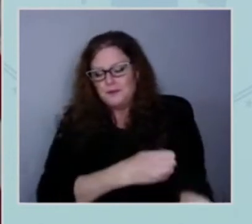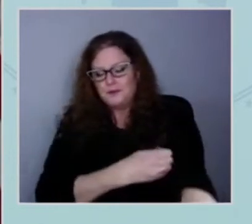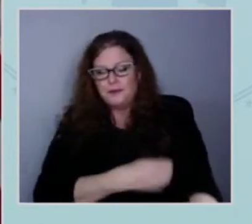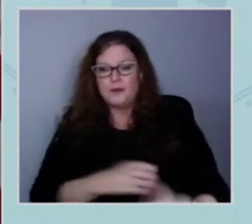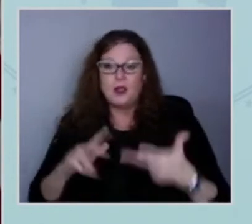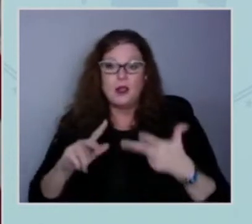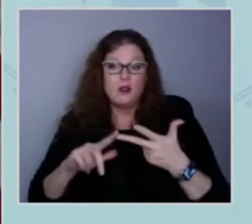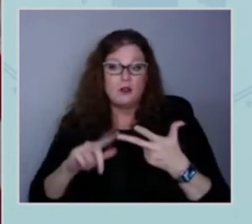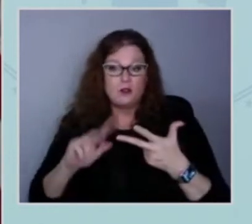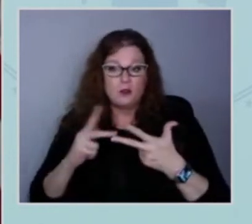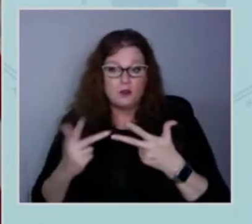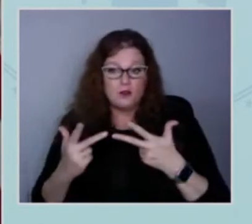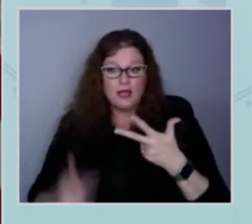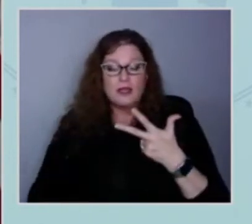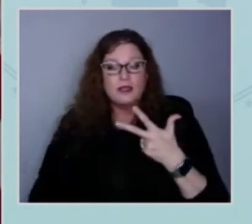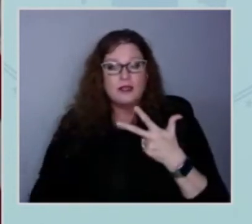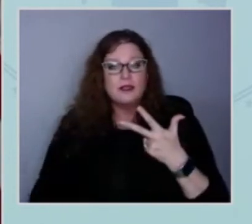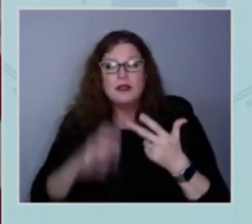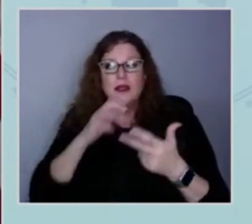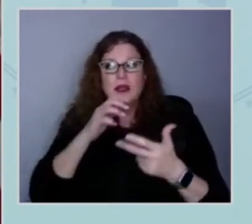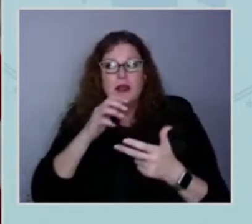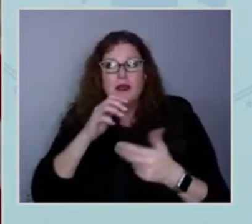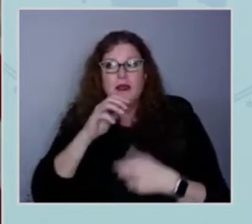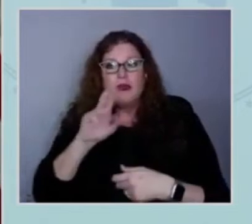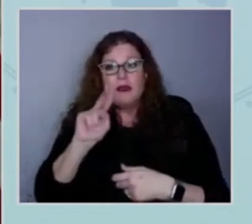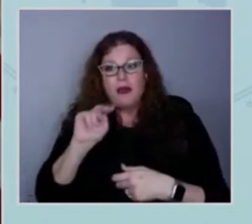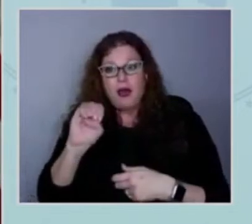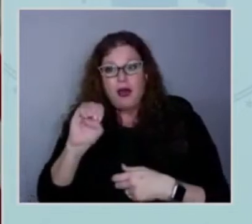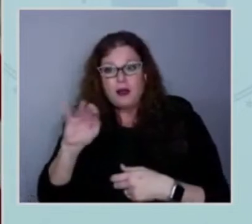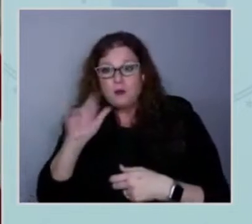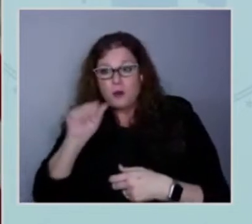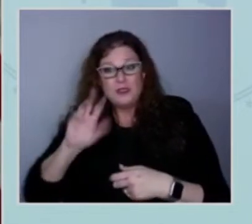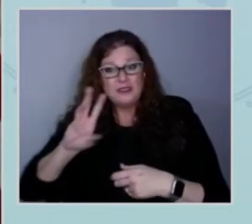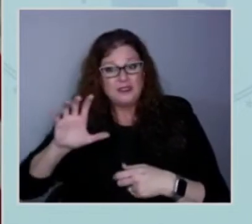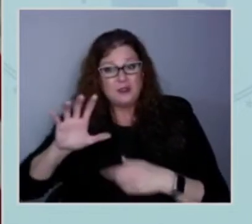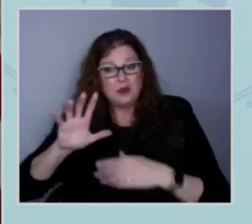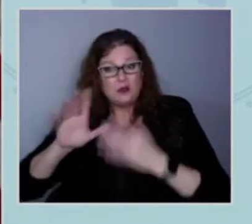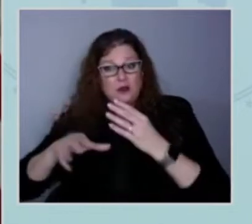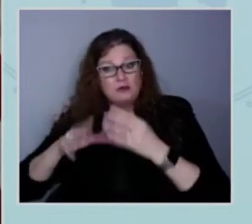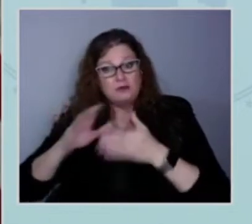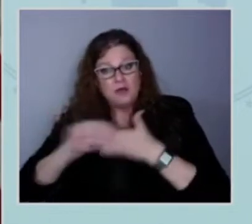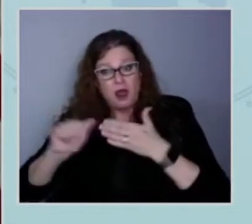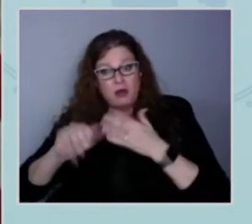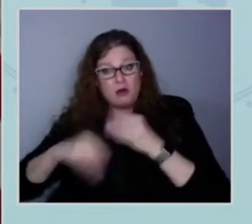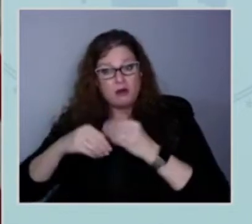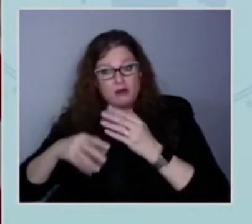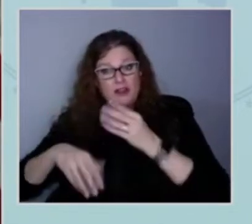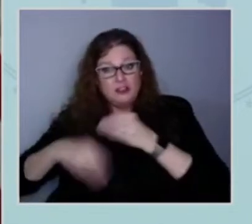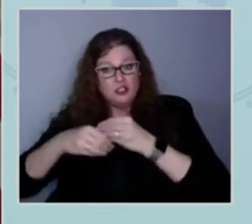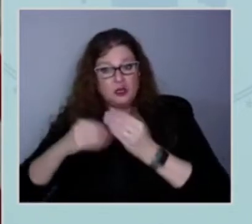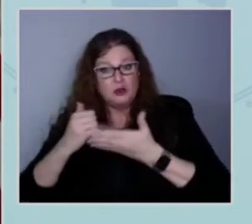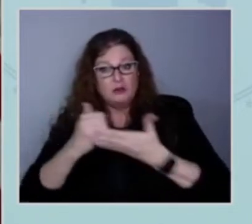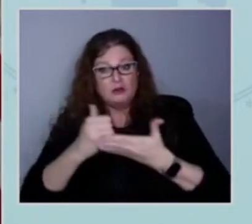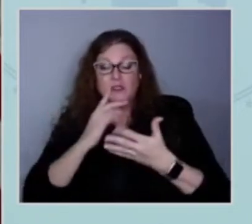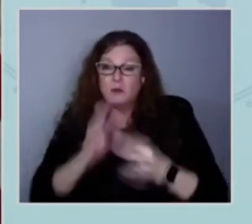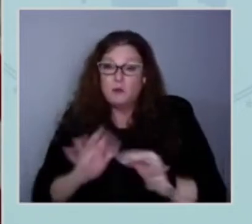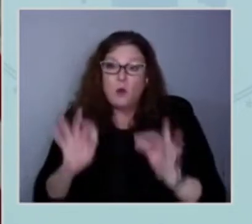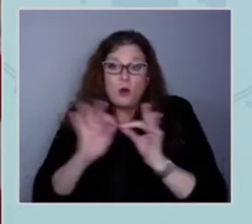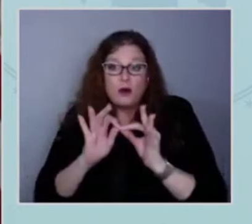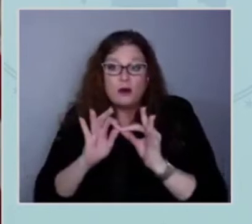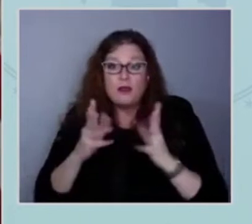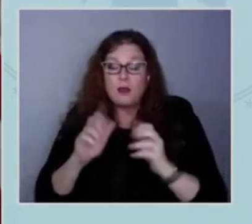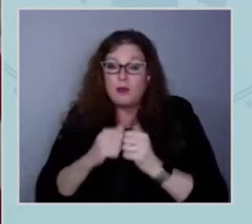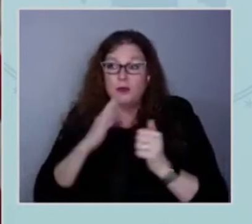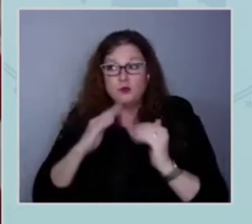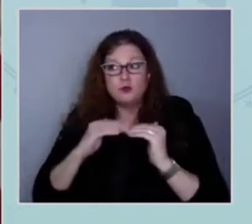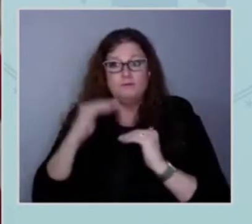not going to happen between now and then. Third thing that it seems to me is the unemployment with the $600 kick-in